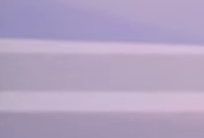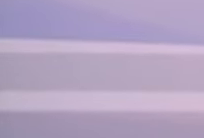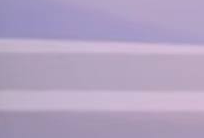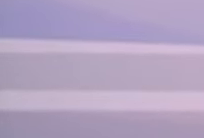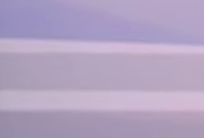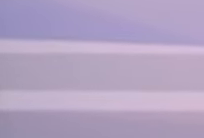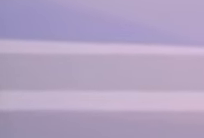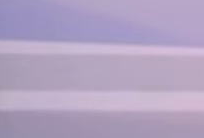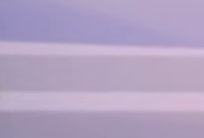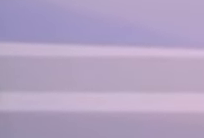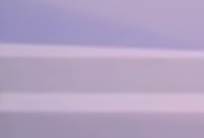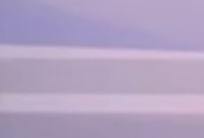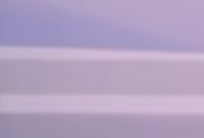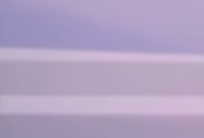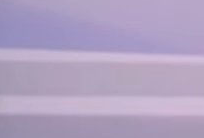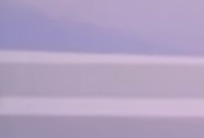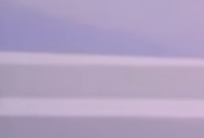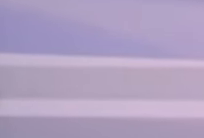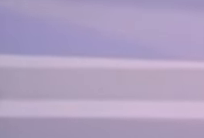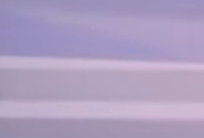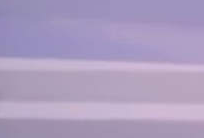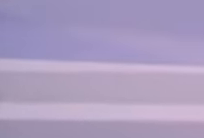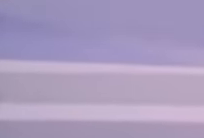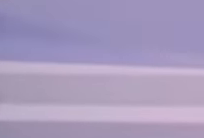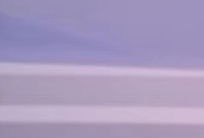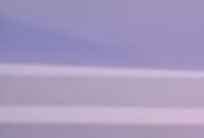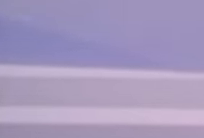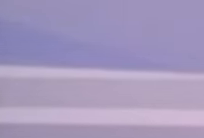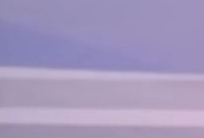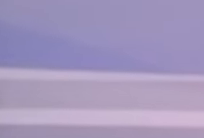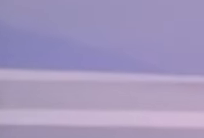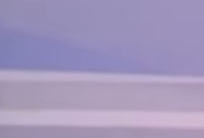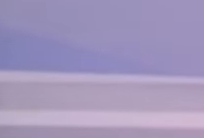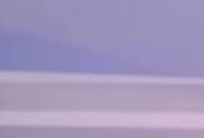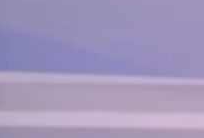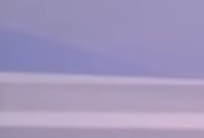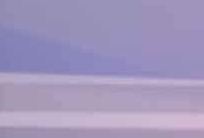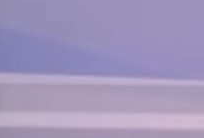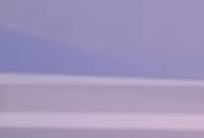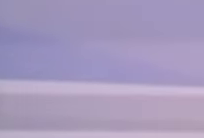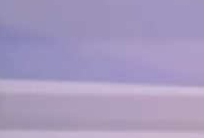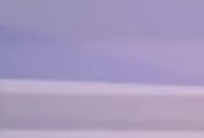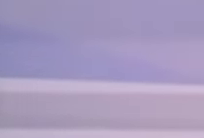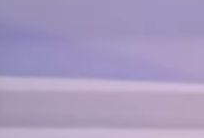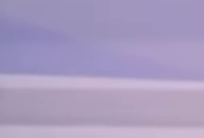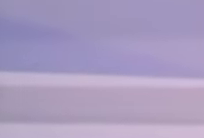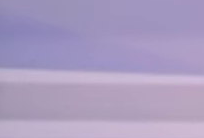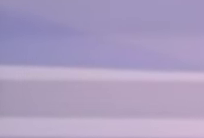na tumutok sa mga balita, mag-subscribe sa GMA Integrated News sa YouTube. Sa mga kapuso